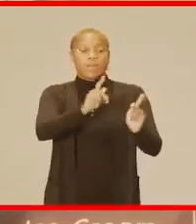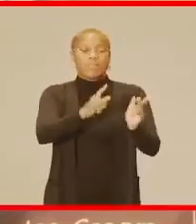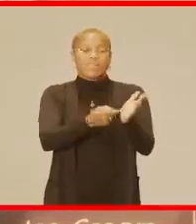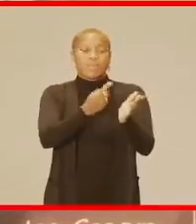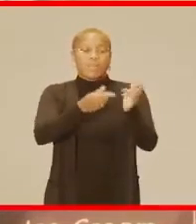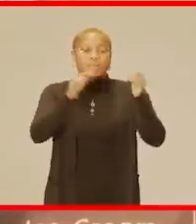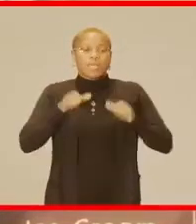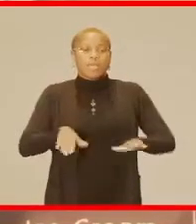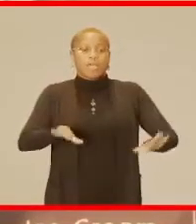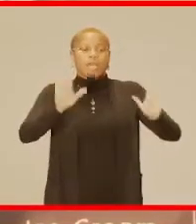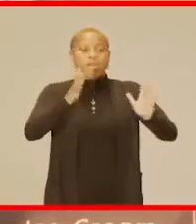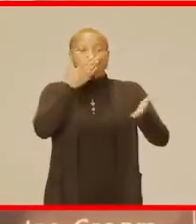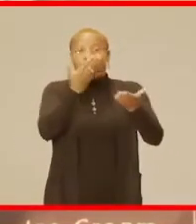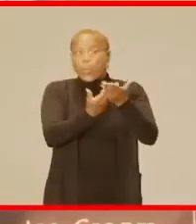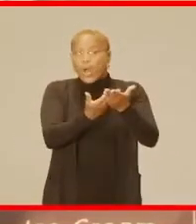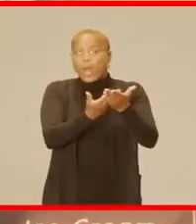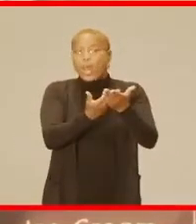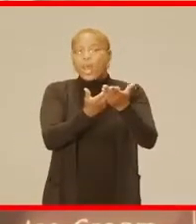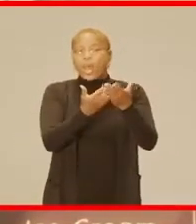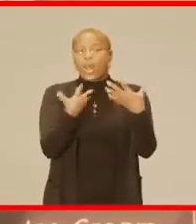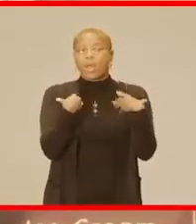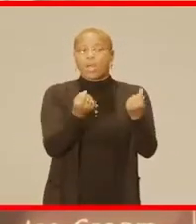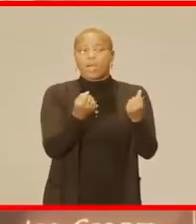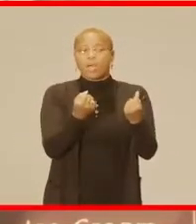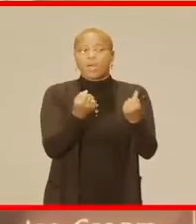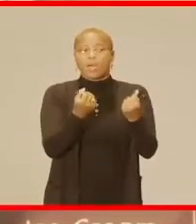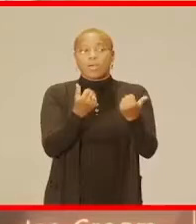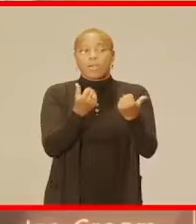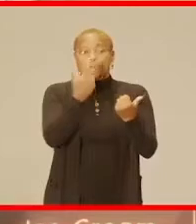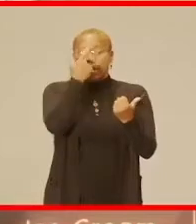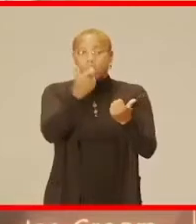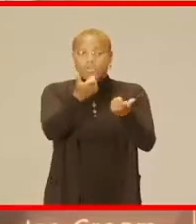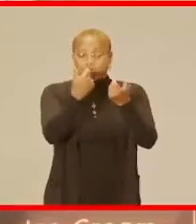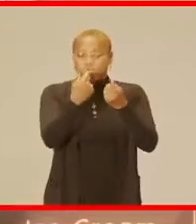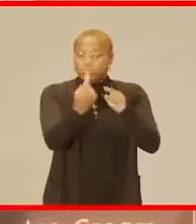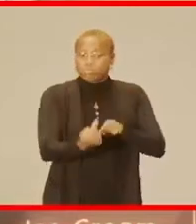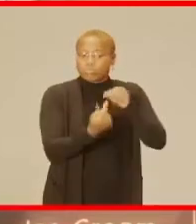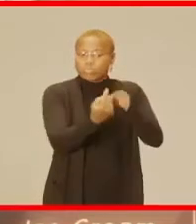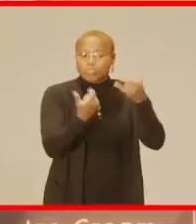sacrifice their well-being, sometimes trying to pretend to be